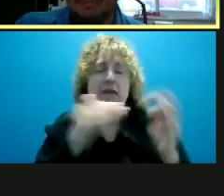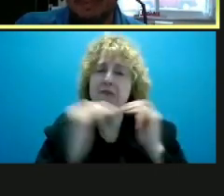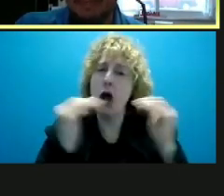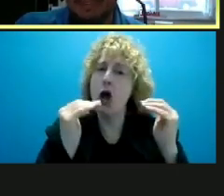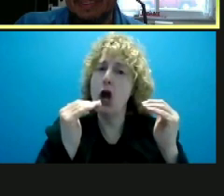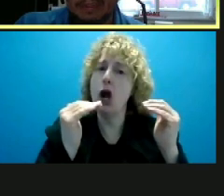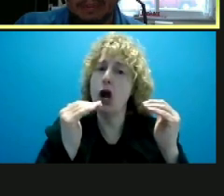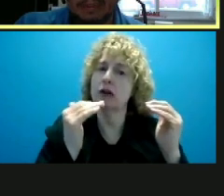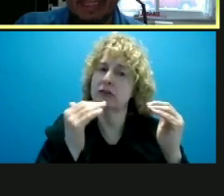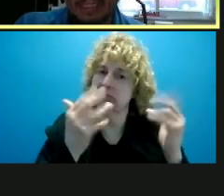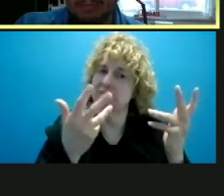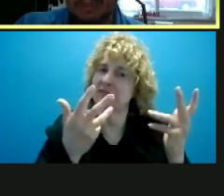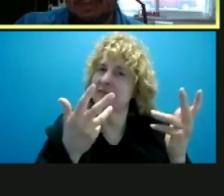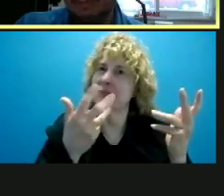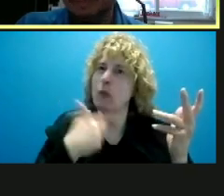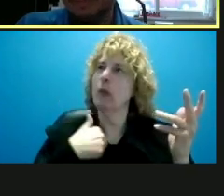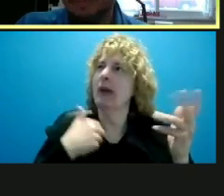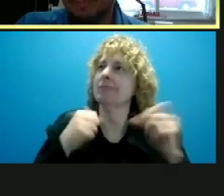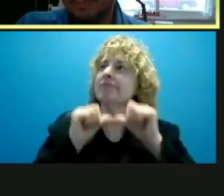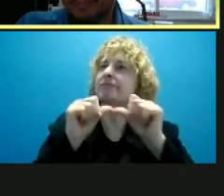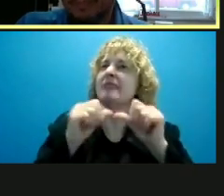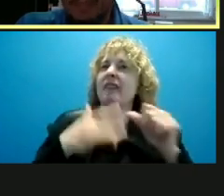here? Next, please.